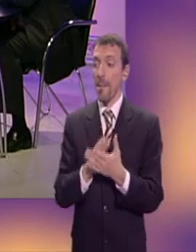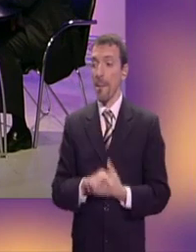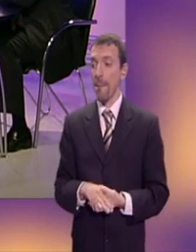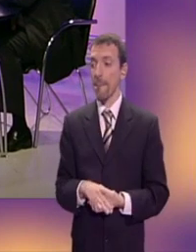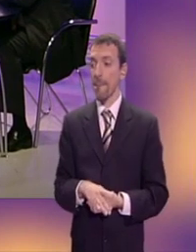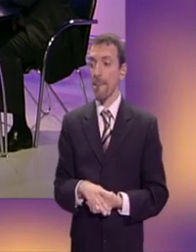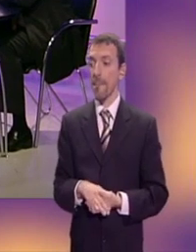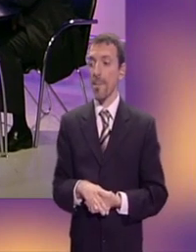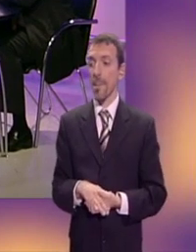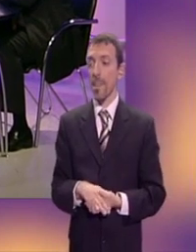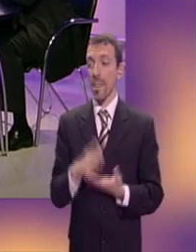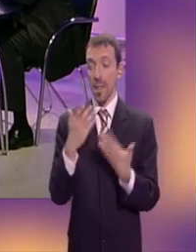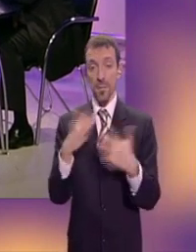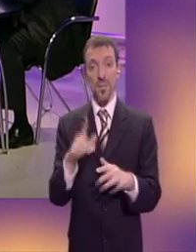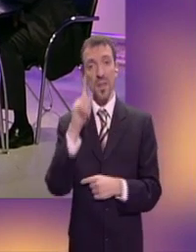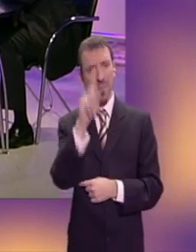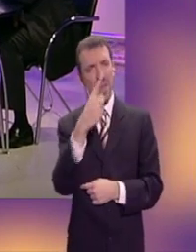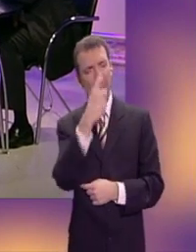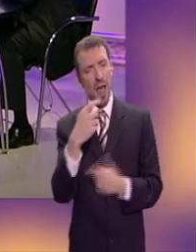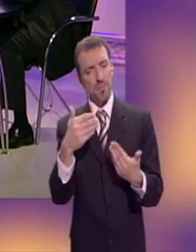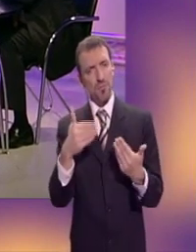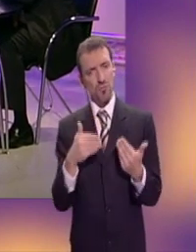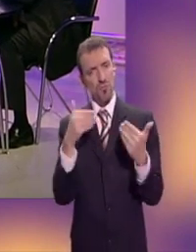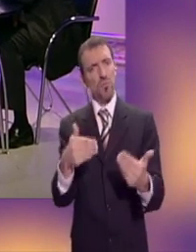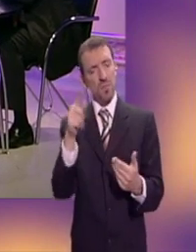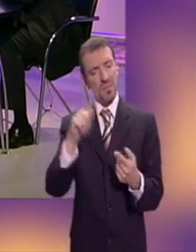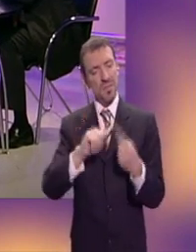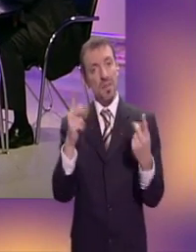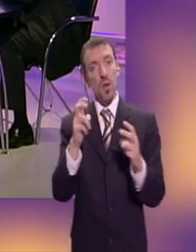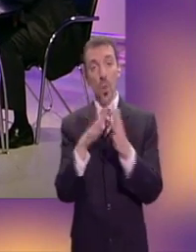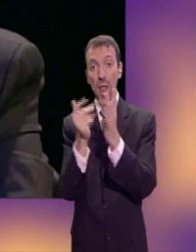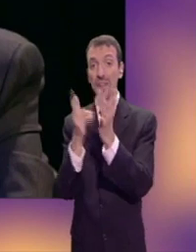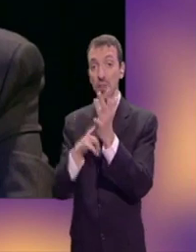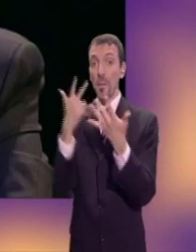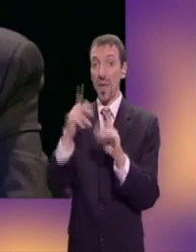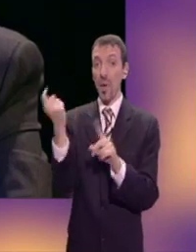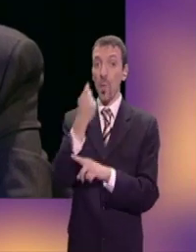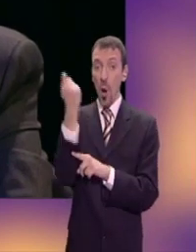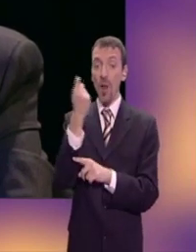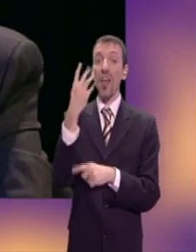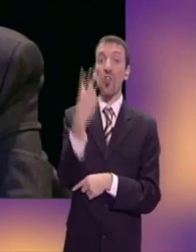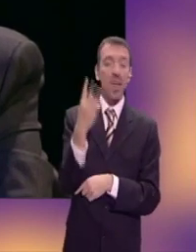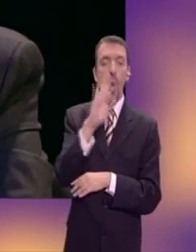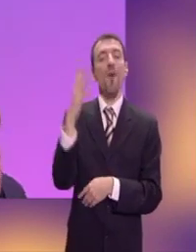defeat. Blindly supported. But could I just move on to sort of... Wilson won 3 elections. 4